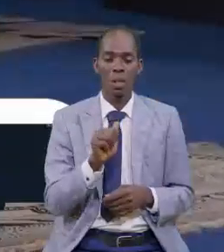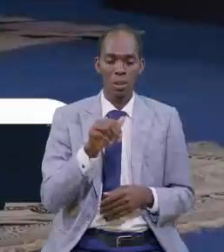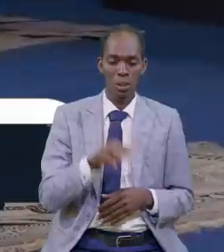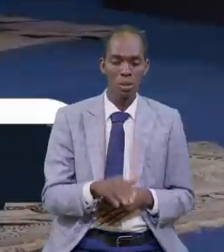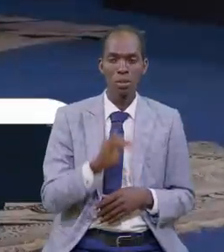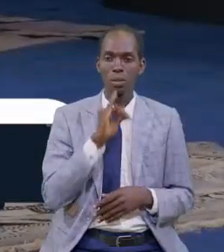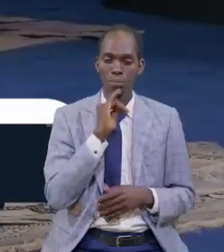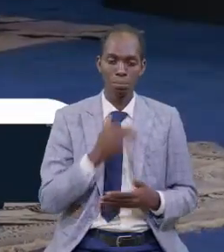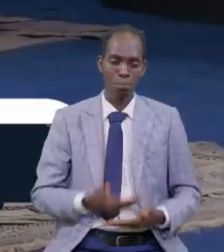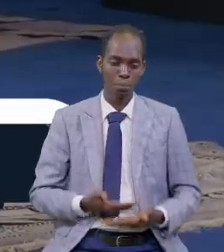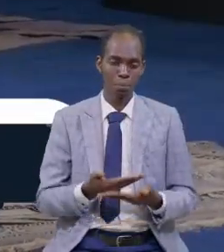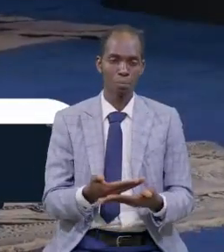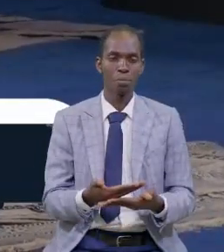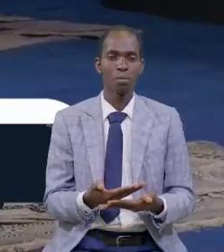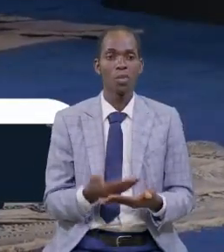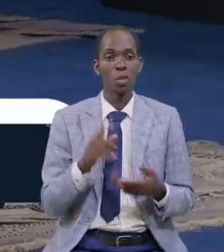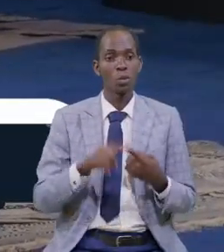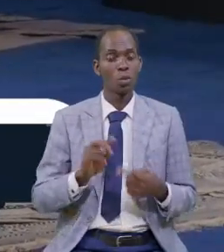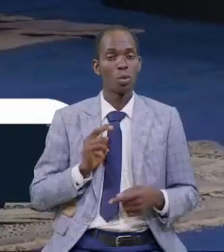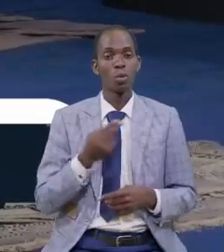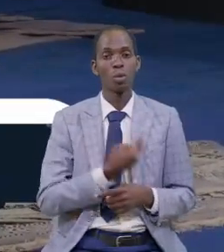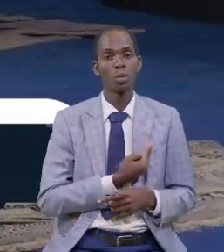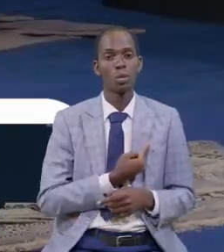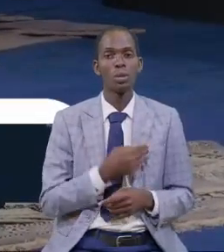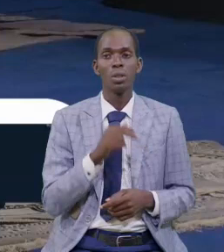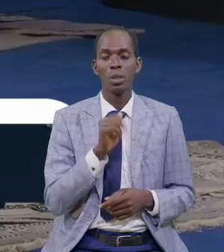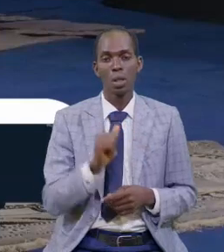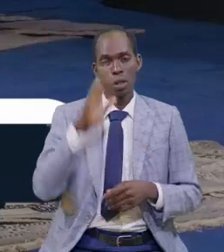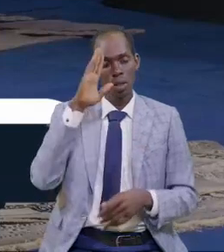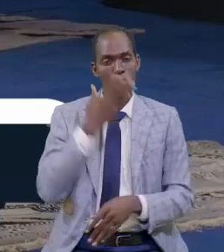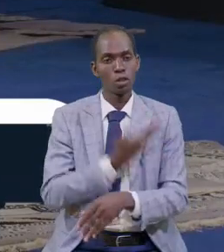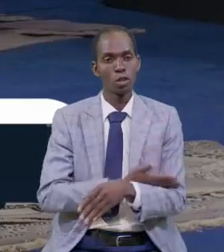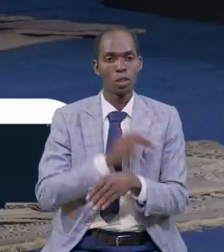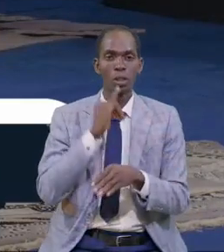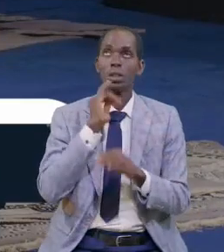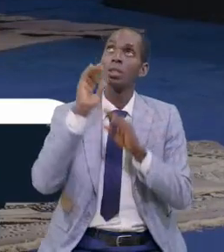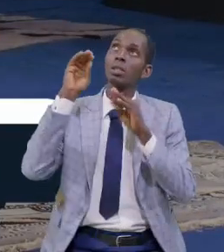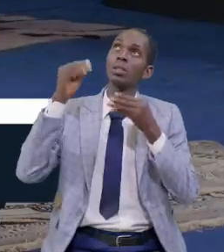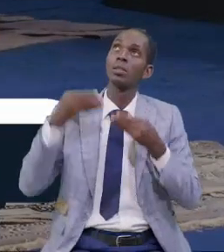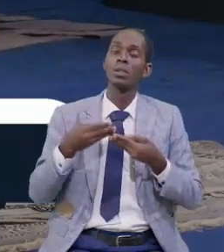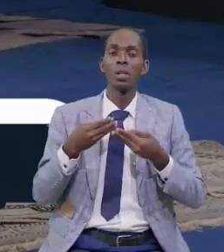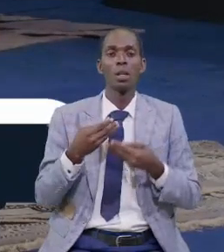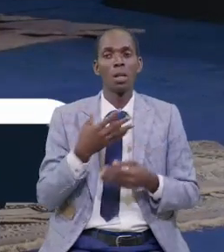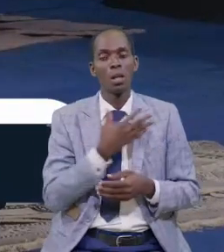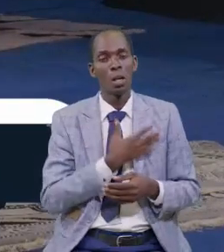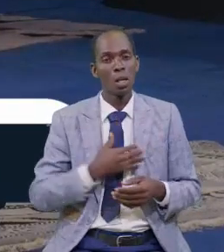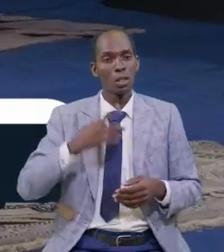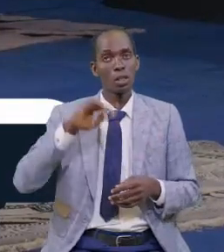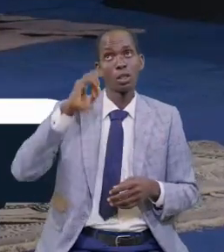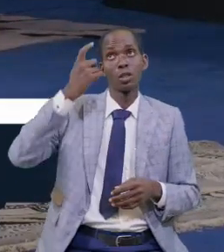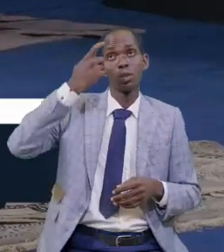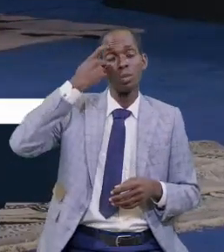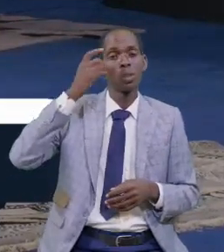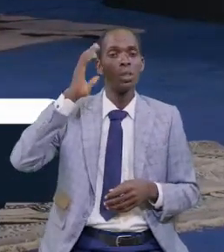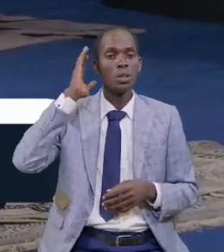born. Unto us a son is given, and the government shall be